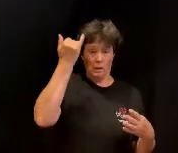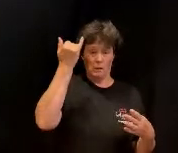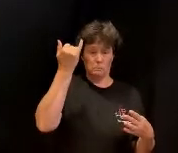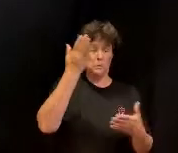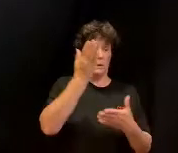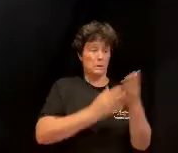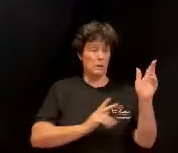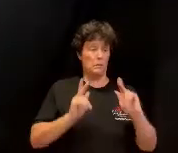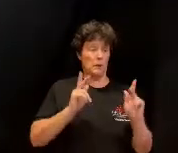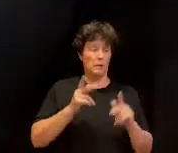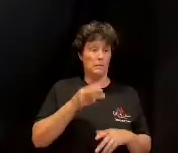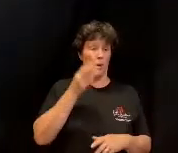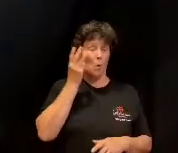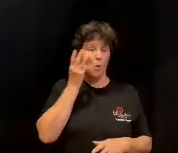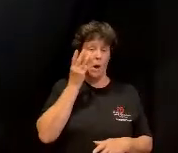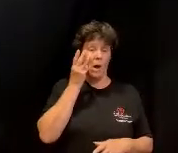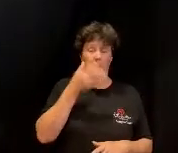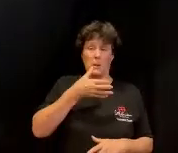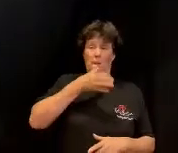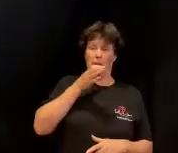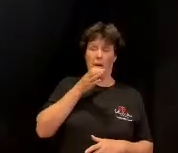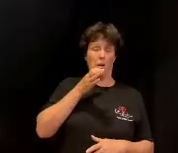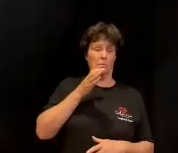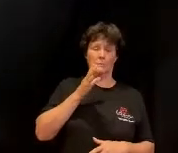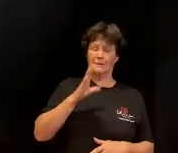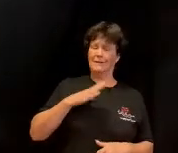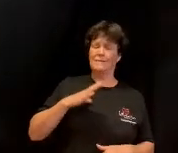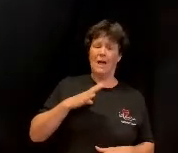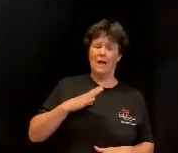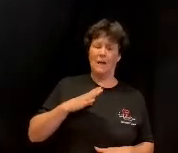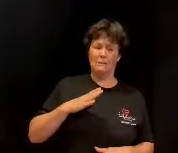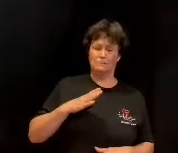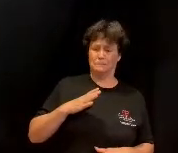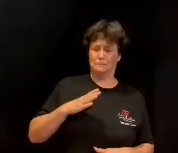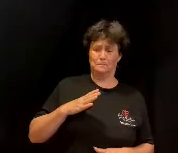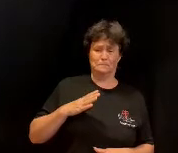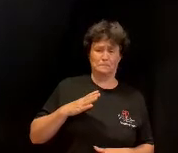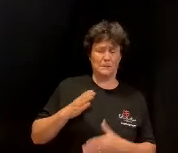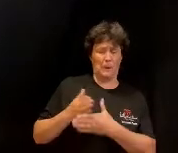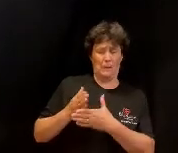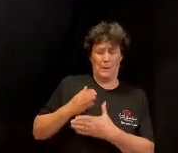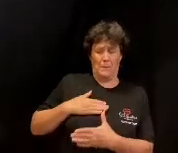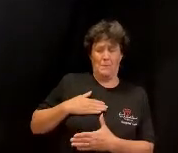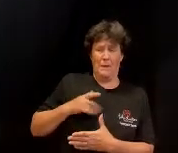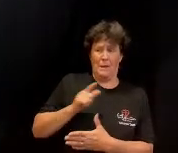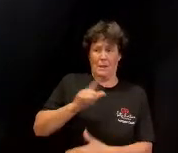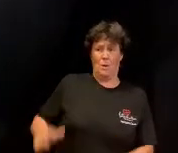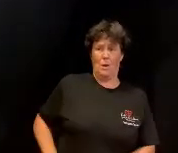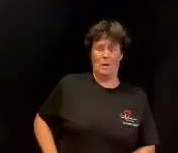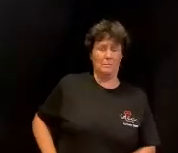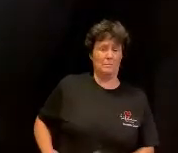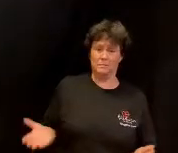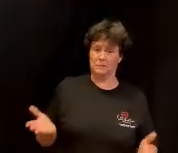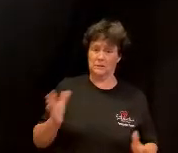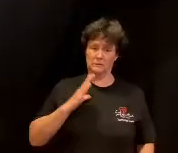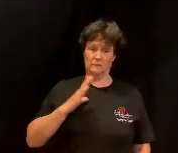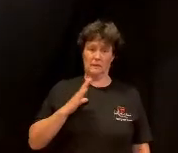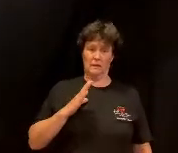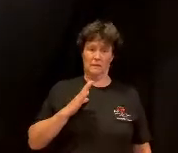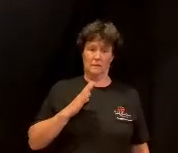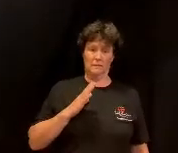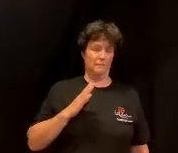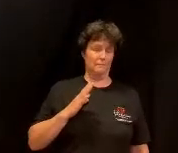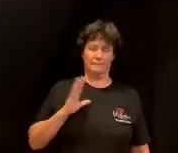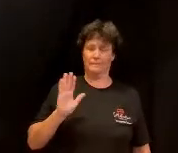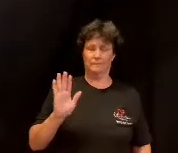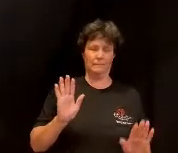and can drink a beer, whatever. And that's fine. That's between them and the Lord. And I'm not here to throw a stone at that. I know the apostle, you know, we have